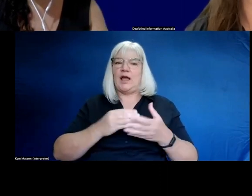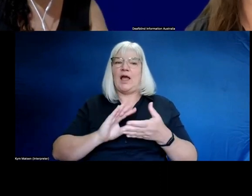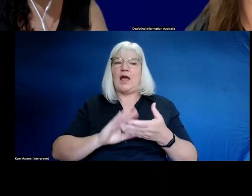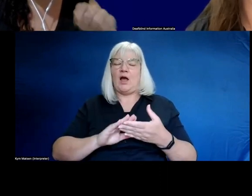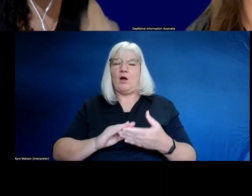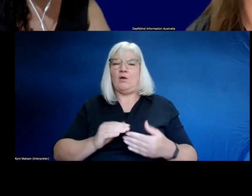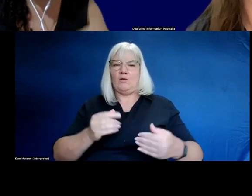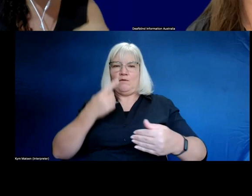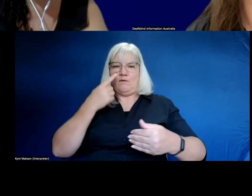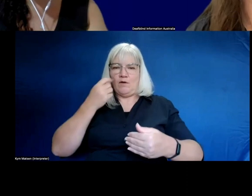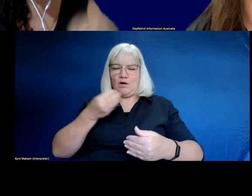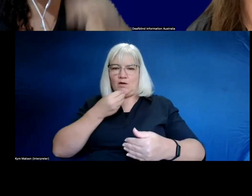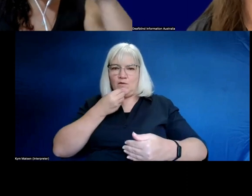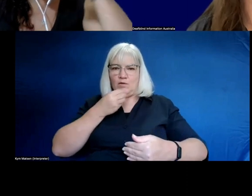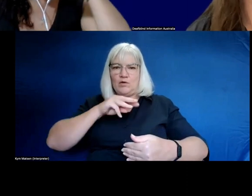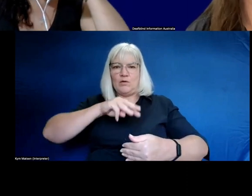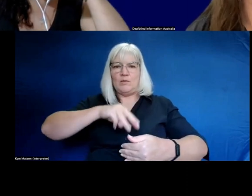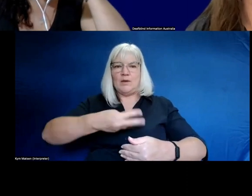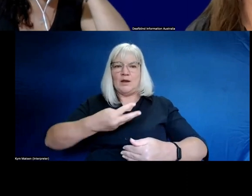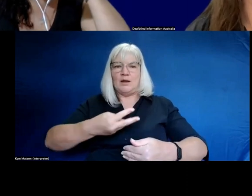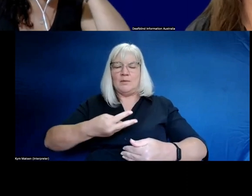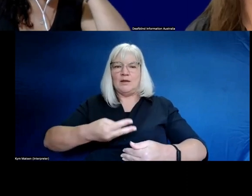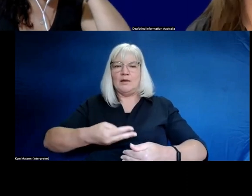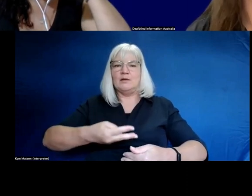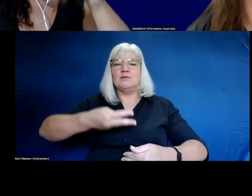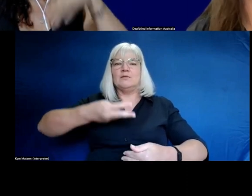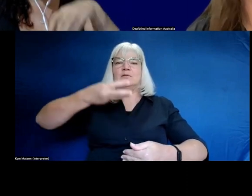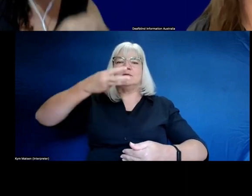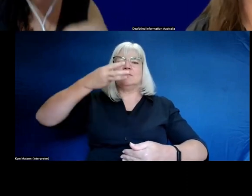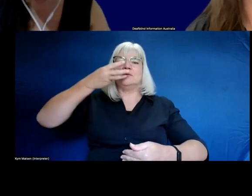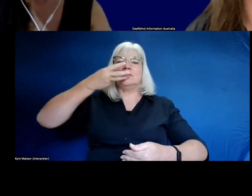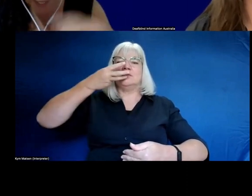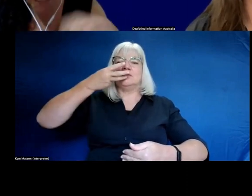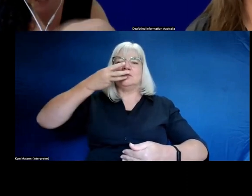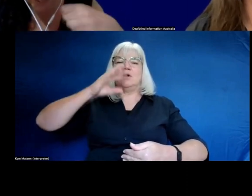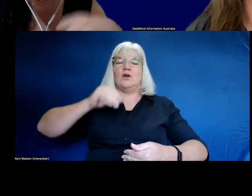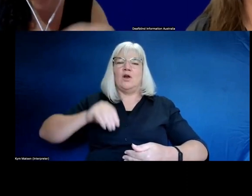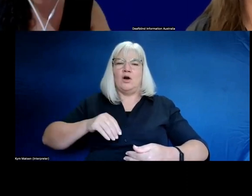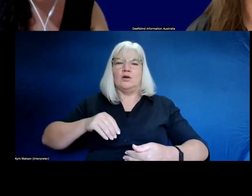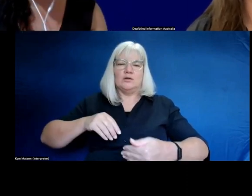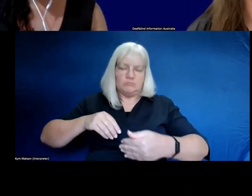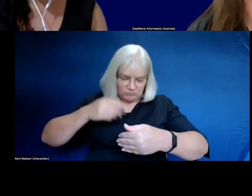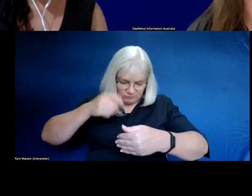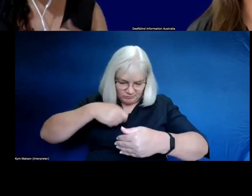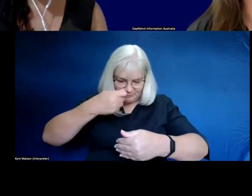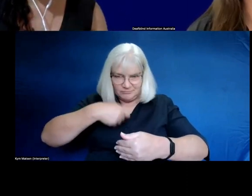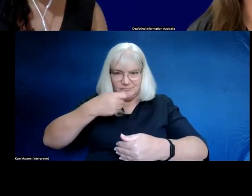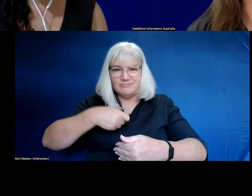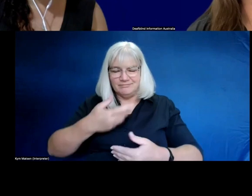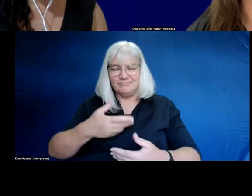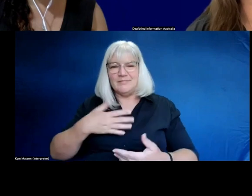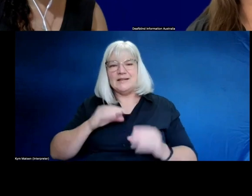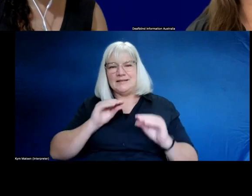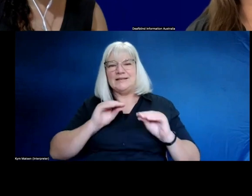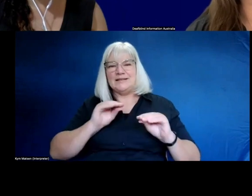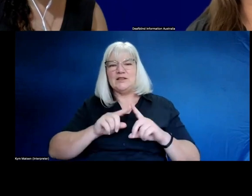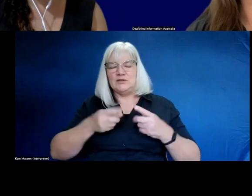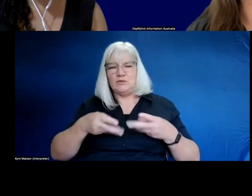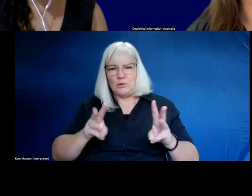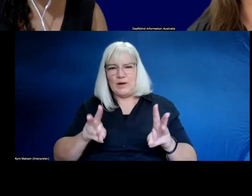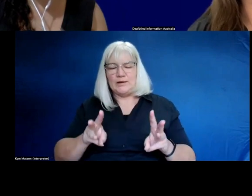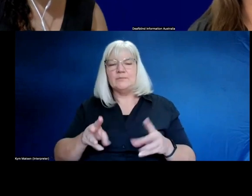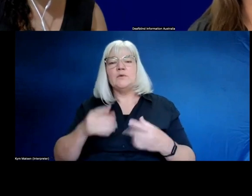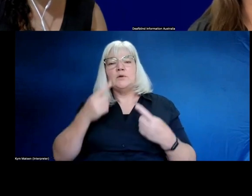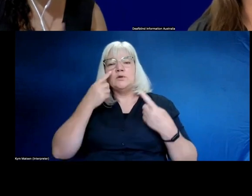for the food, picking the food up and putting it to my mouth, as opposed to continuing this. Yeah. So that shows how, like, the different elements